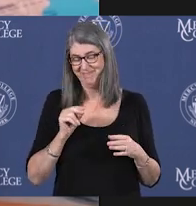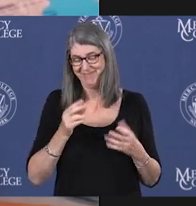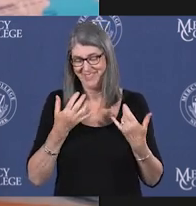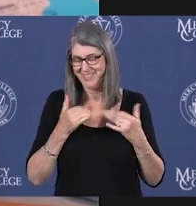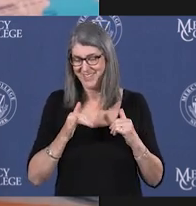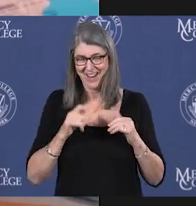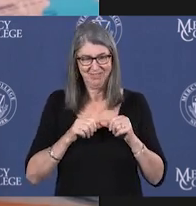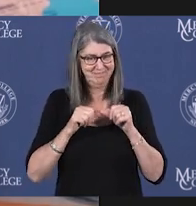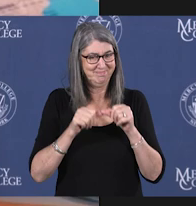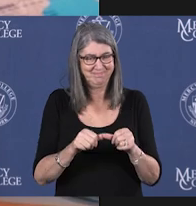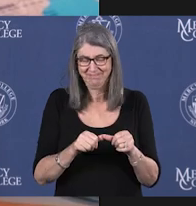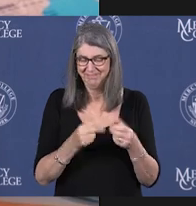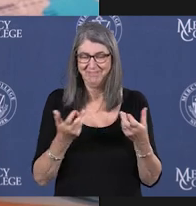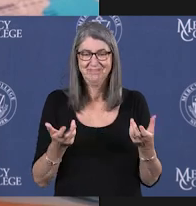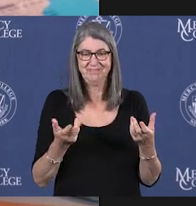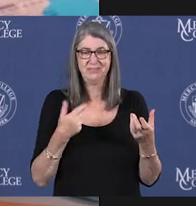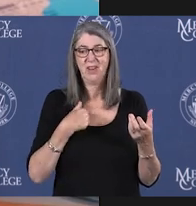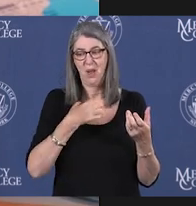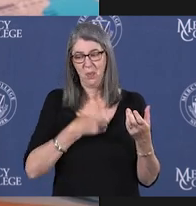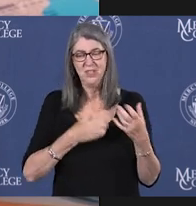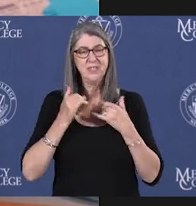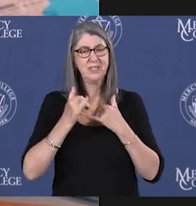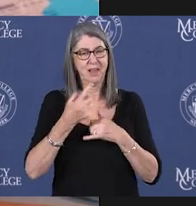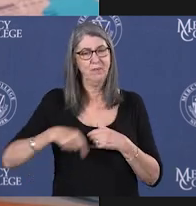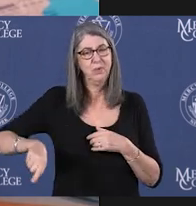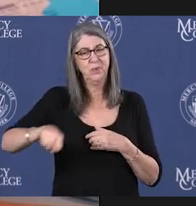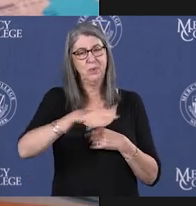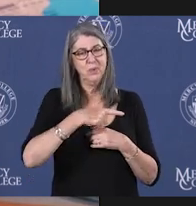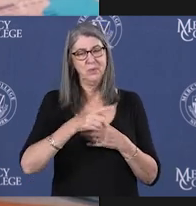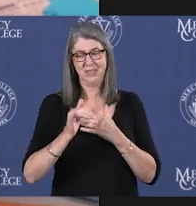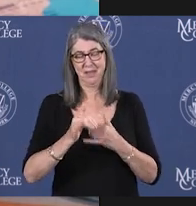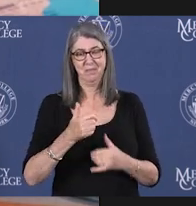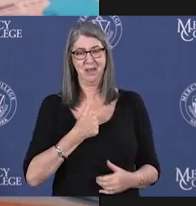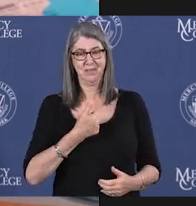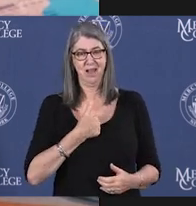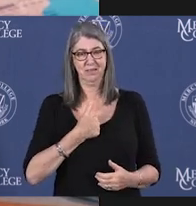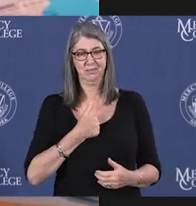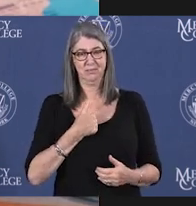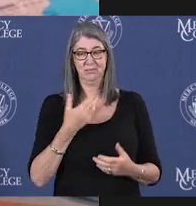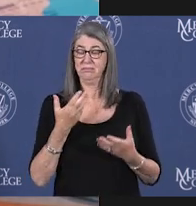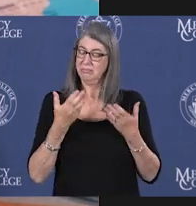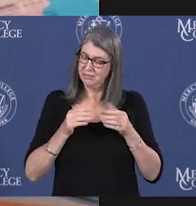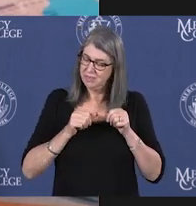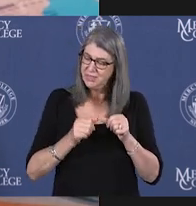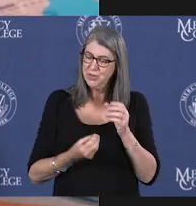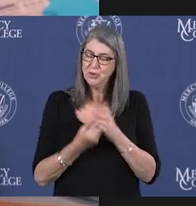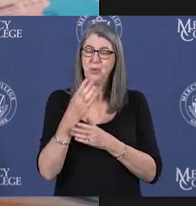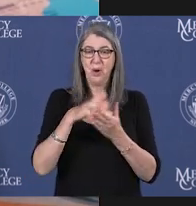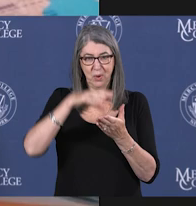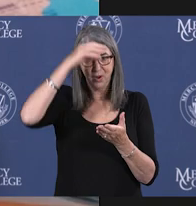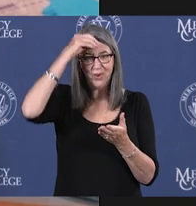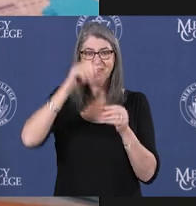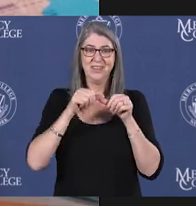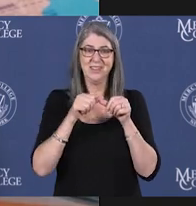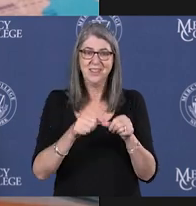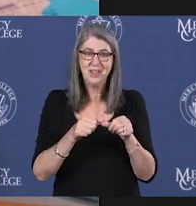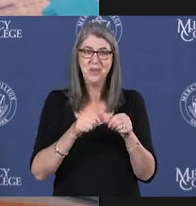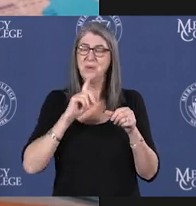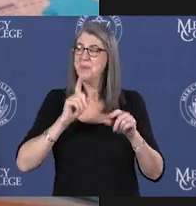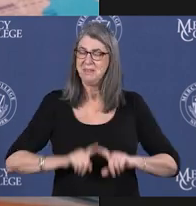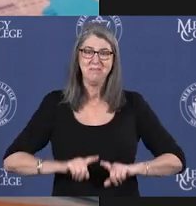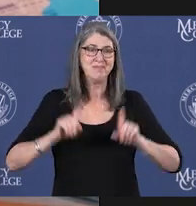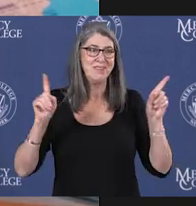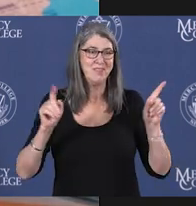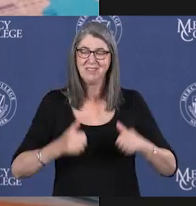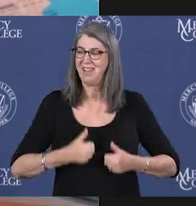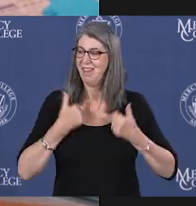much yet to be done. I wish the same for you all as I do for myself. May we continue to grow and learn, continue to make real